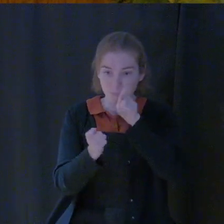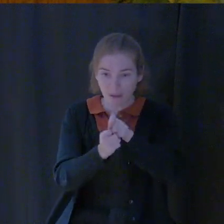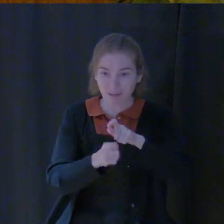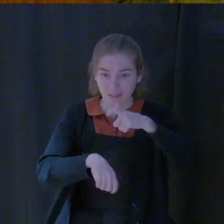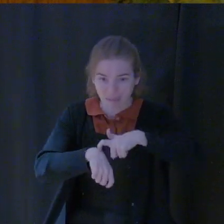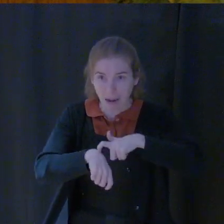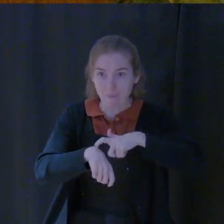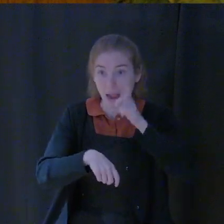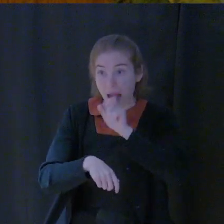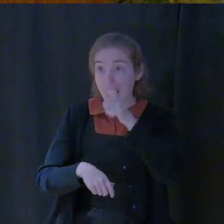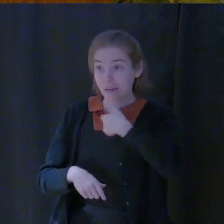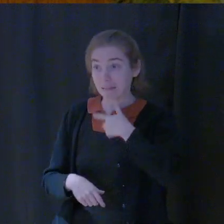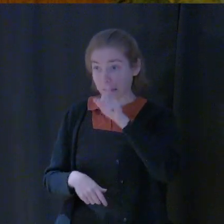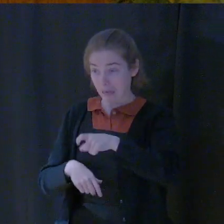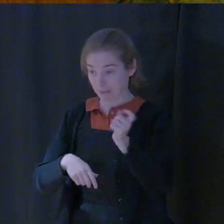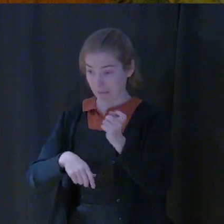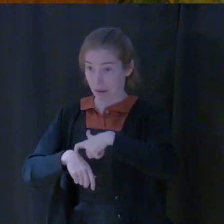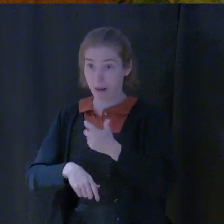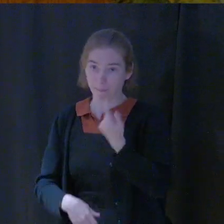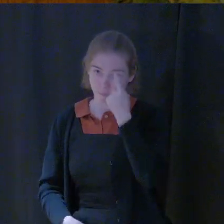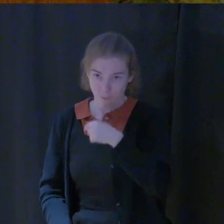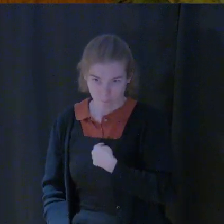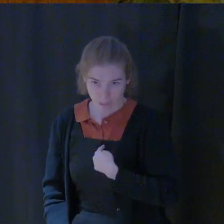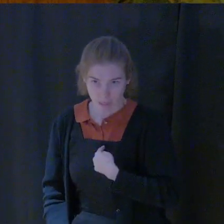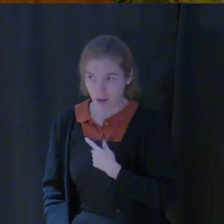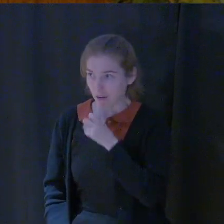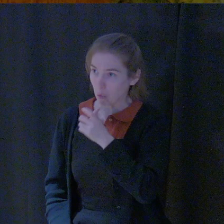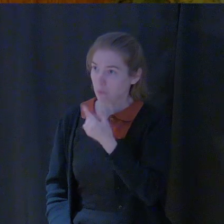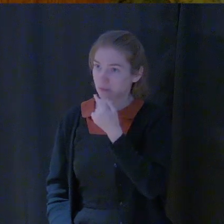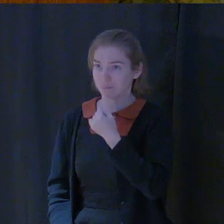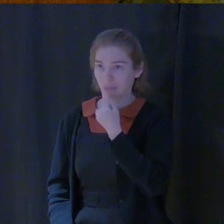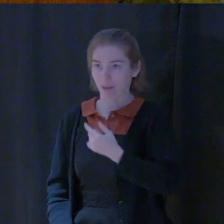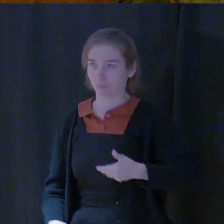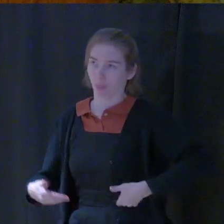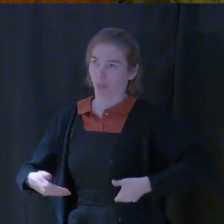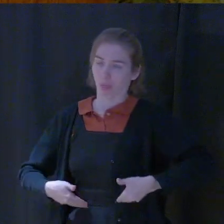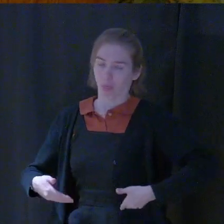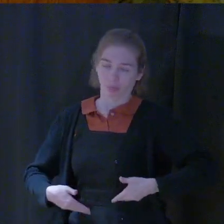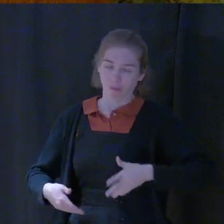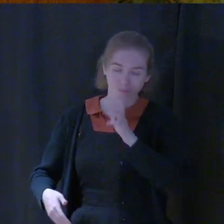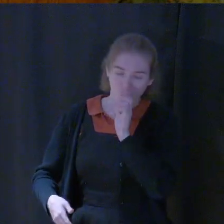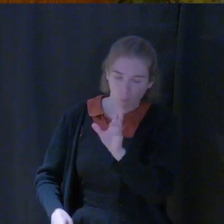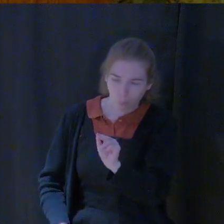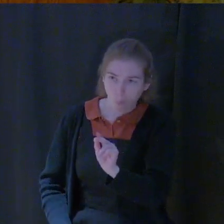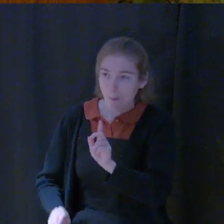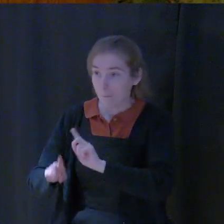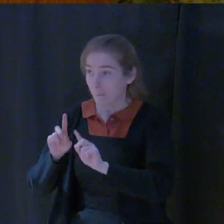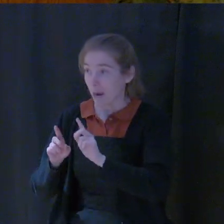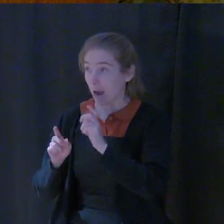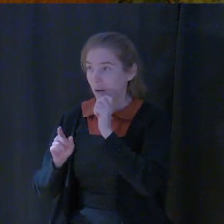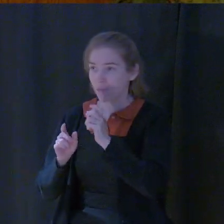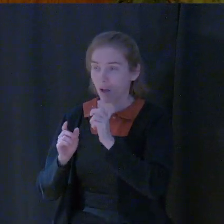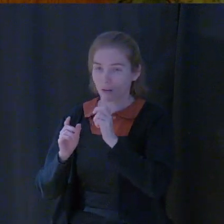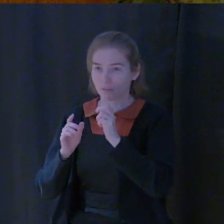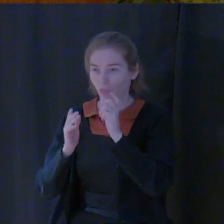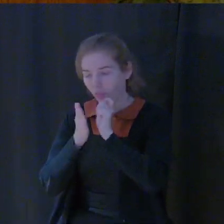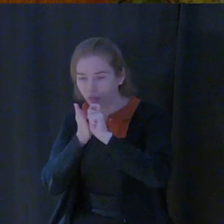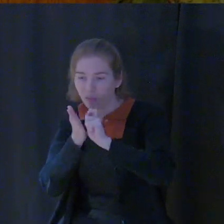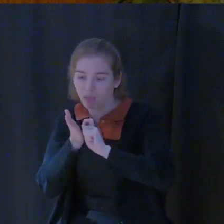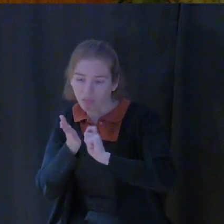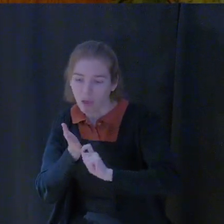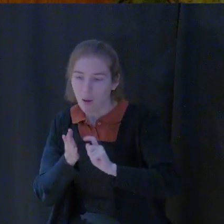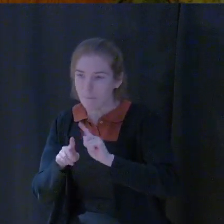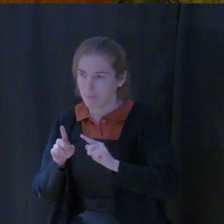on time. And I don't say this boastfully, but I haven't kept track, but I don't